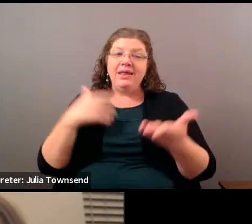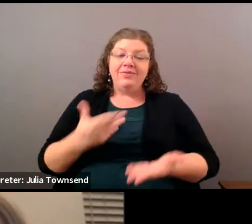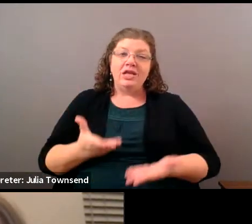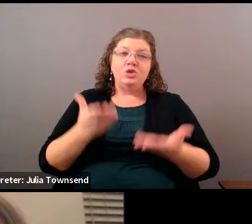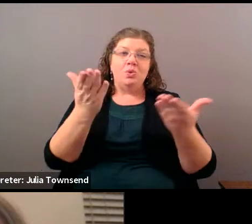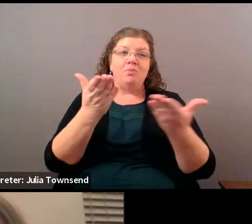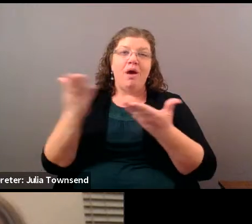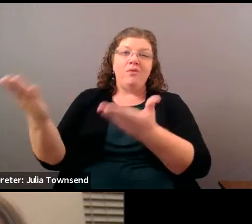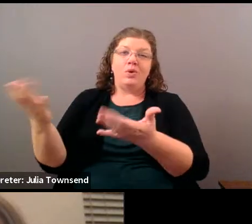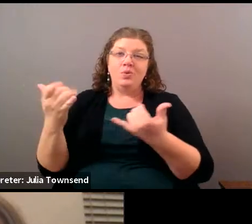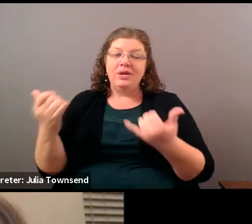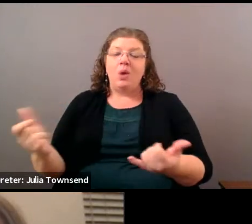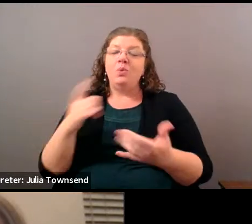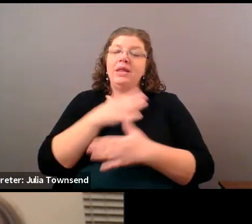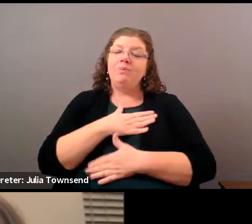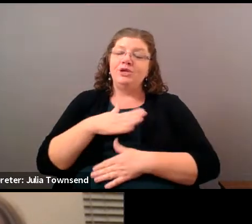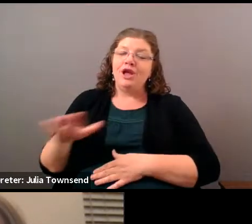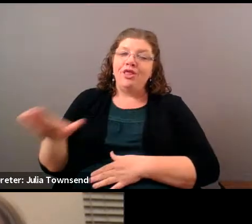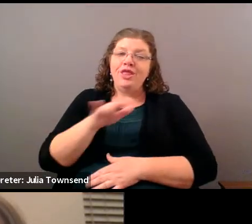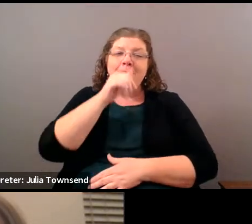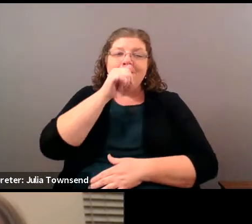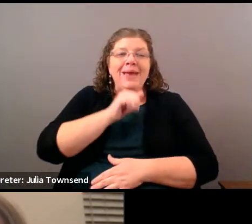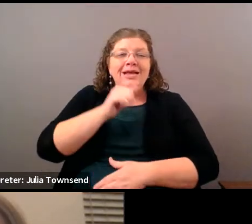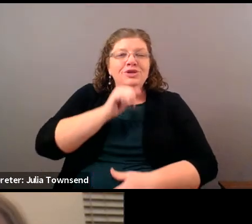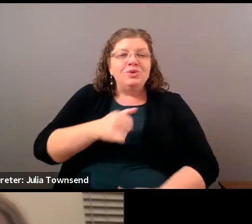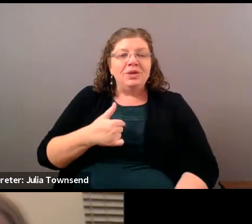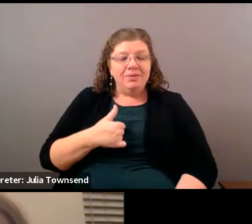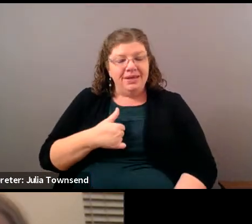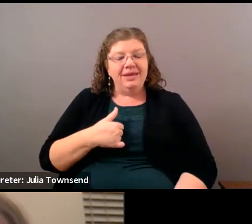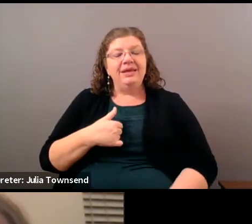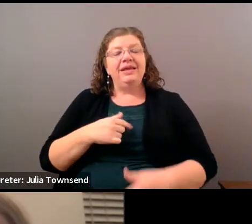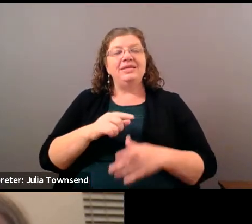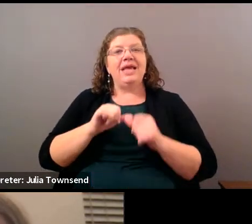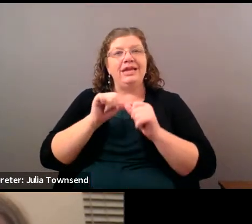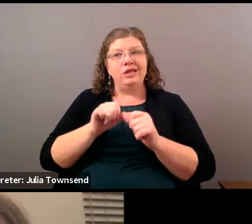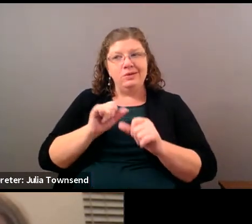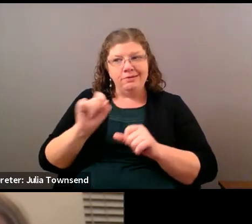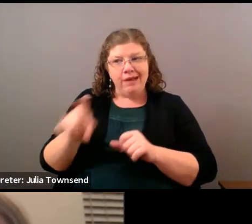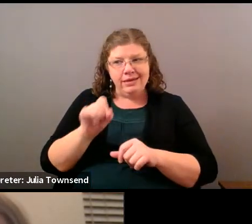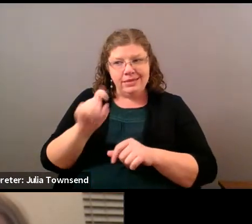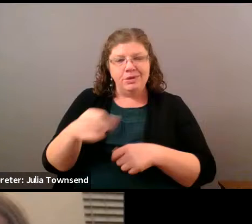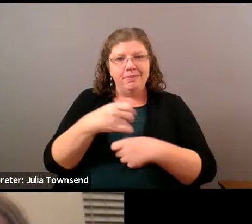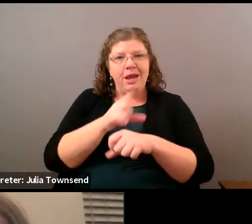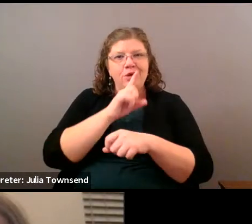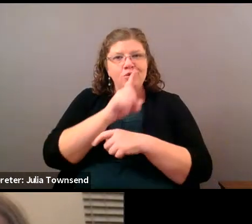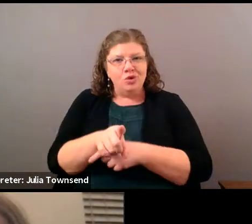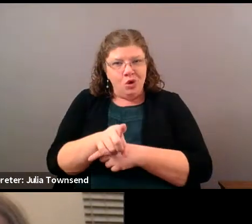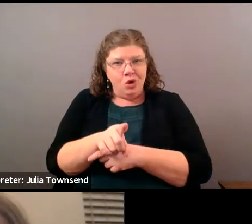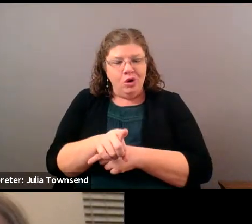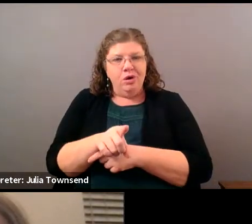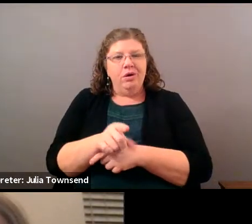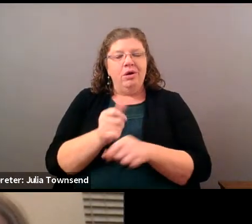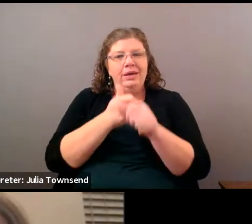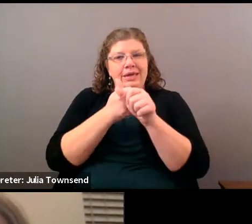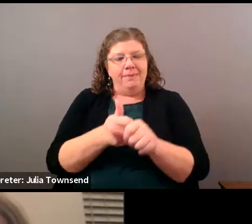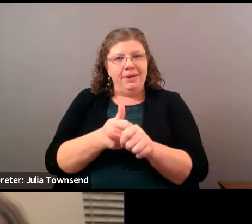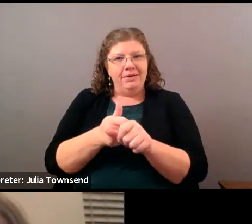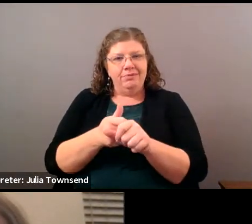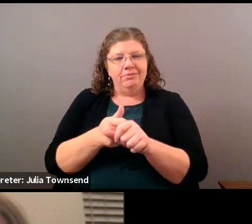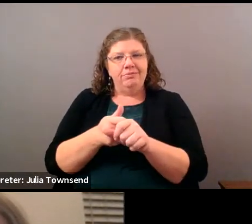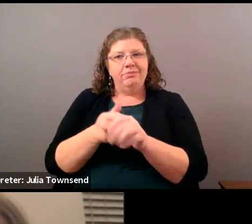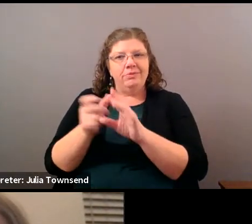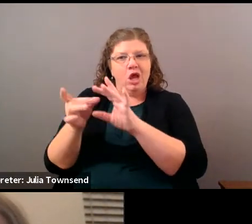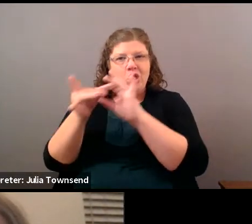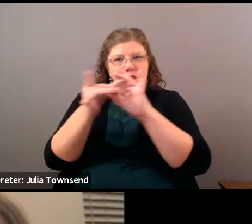and tell. I appreciate their patience with me as I continue to ask them to ensure that we're keeping that unified